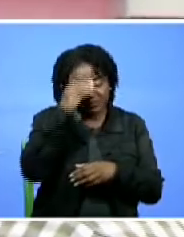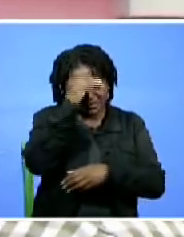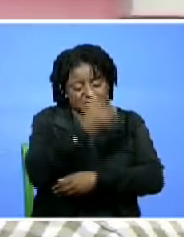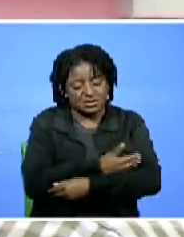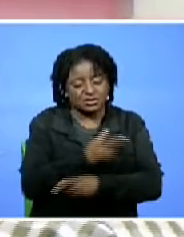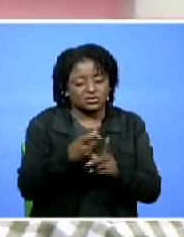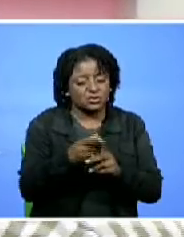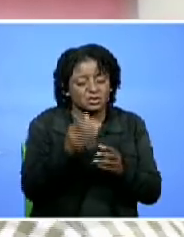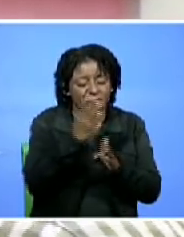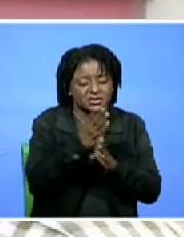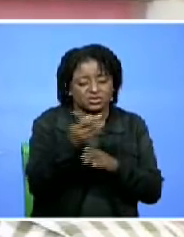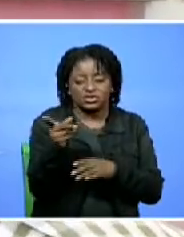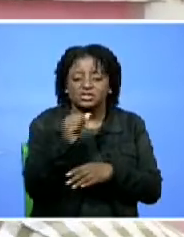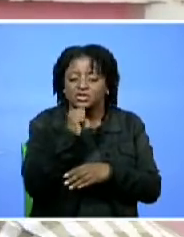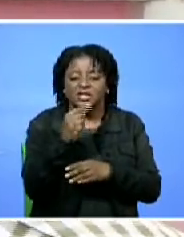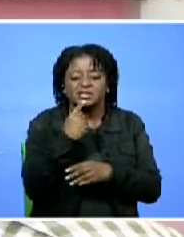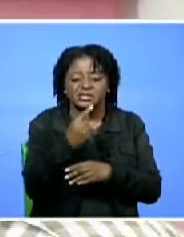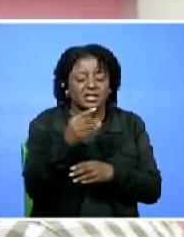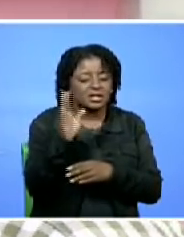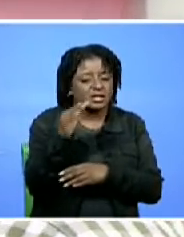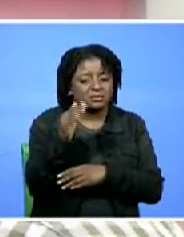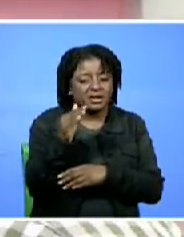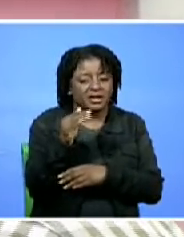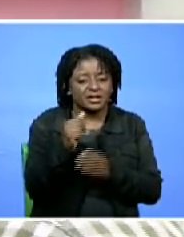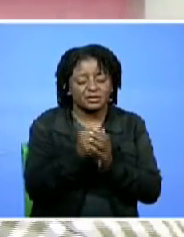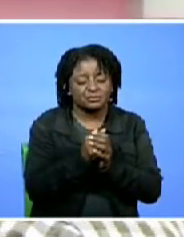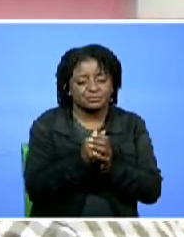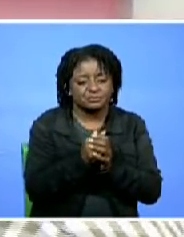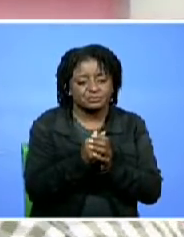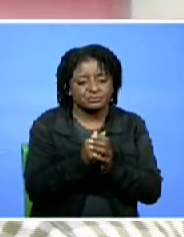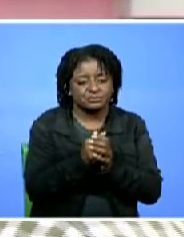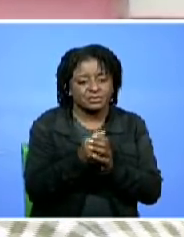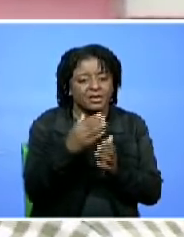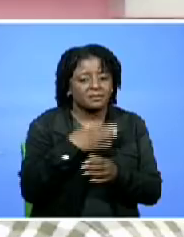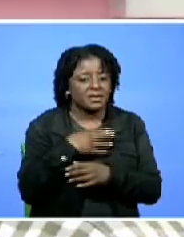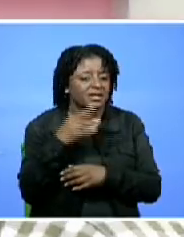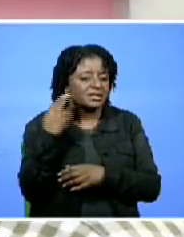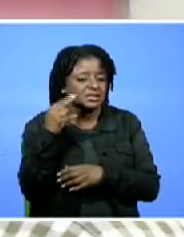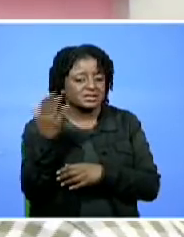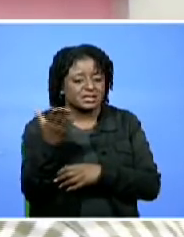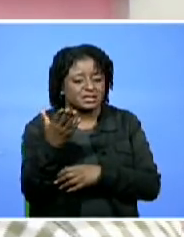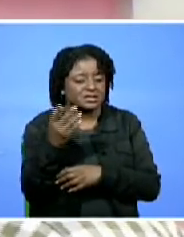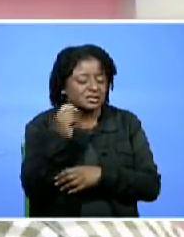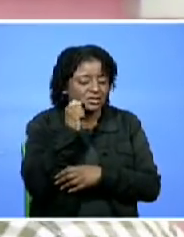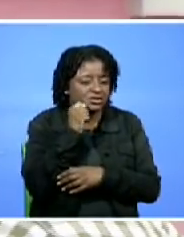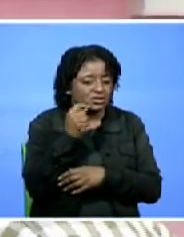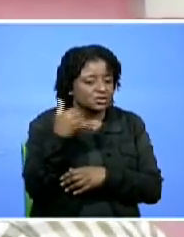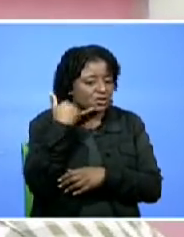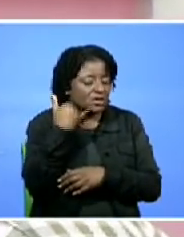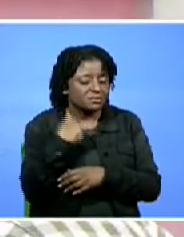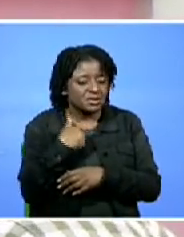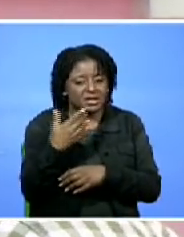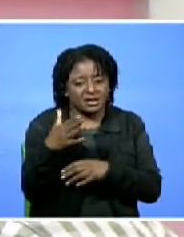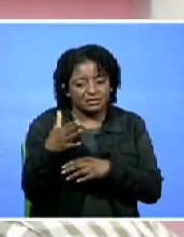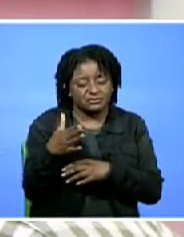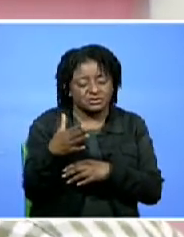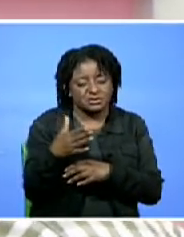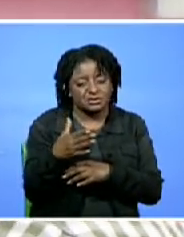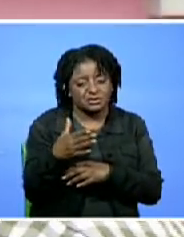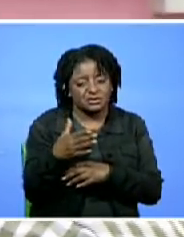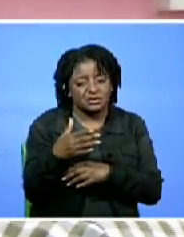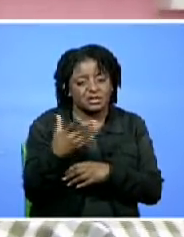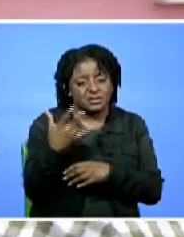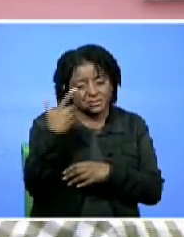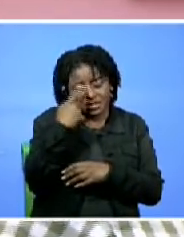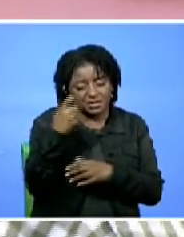just went on the plane and never said, you know. And you see Taisha, she had called me asking for anything because the plane